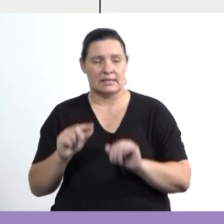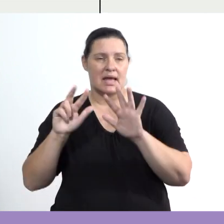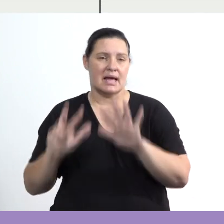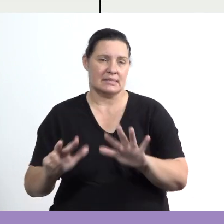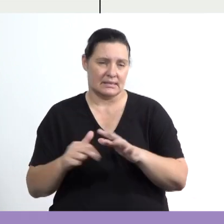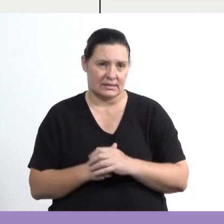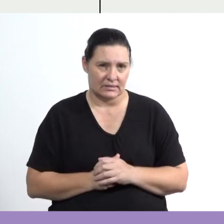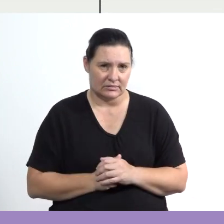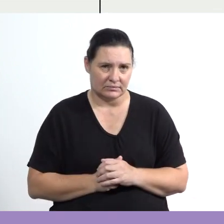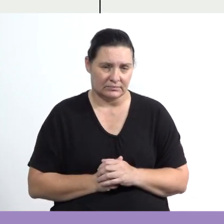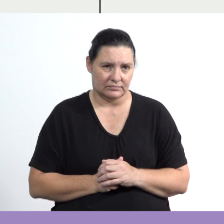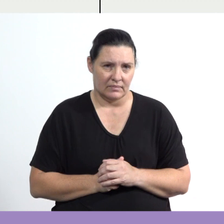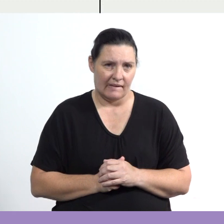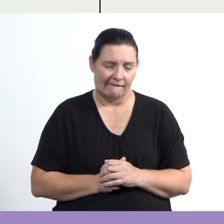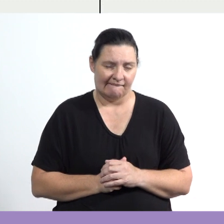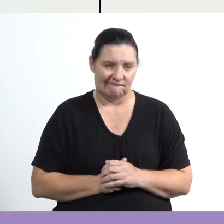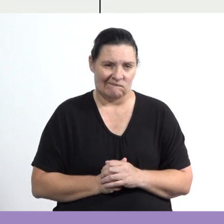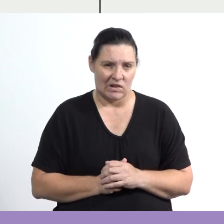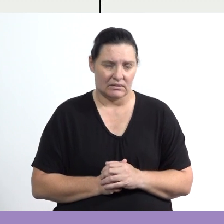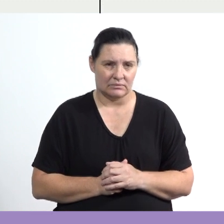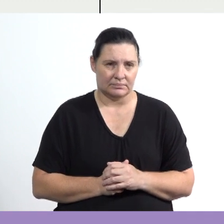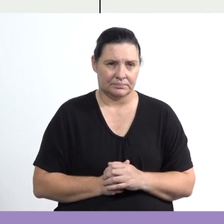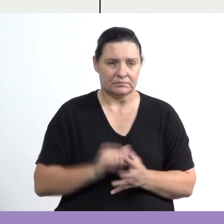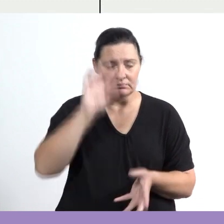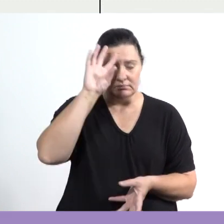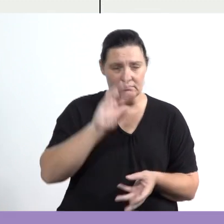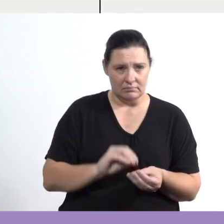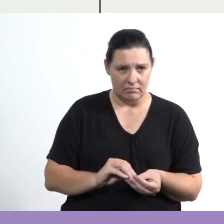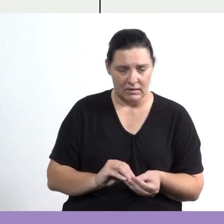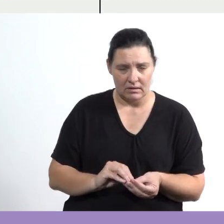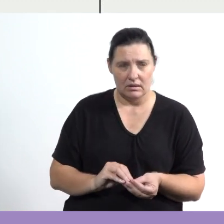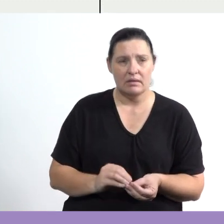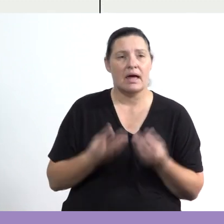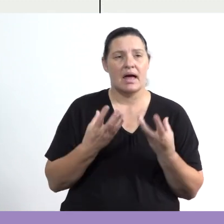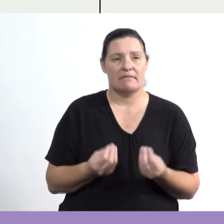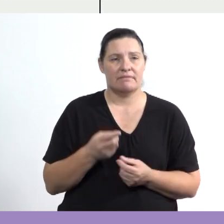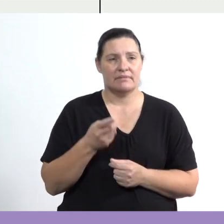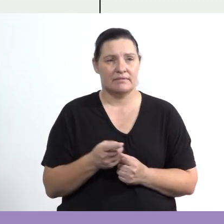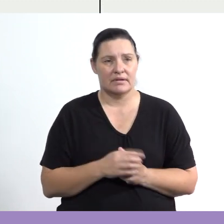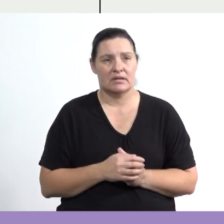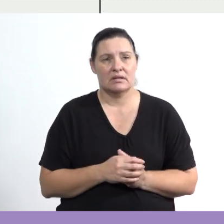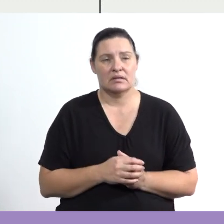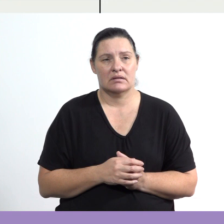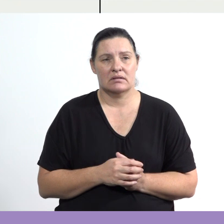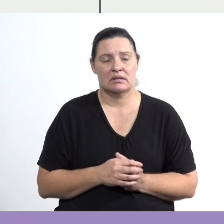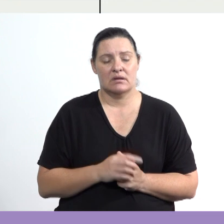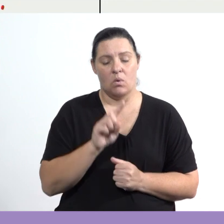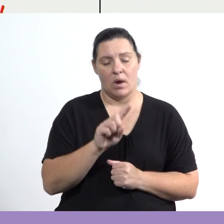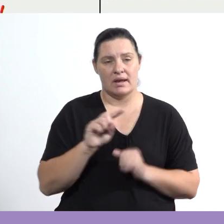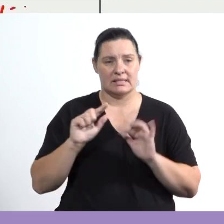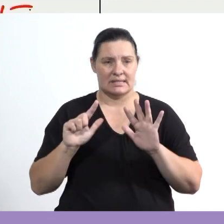had 6. So now we are adding 2. So the next one is going to have 8. And in total, that is going to give